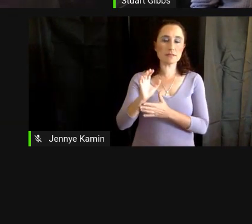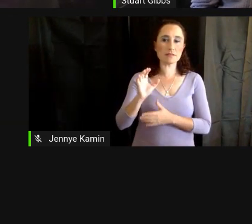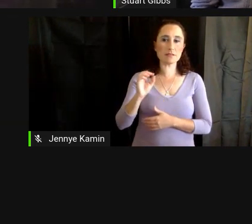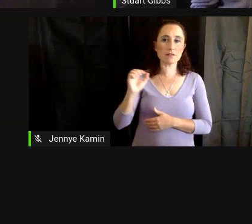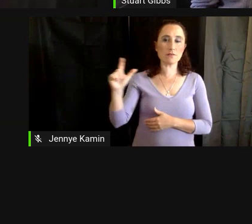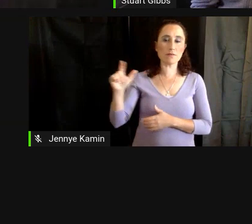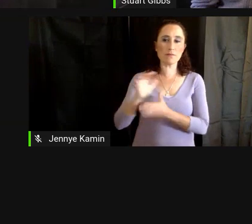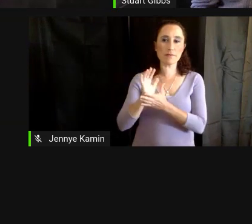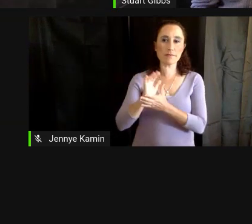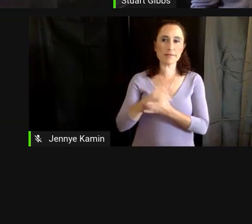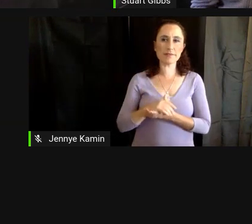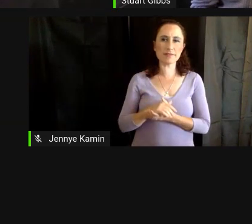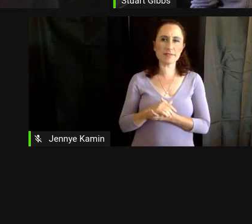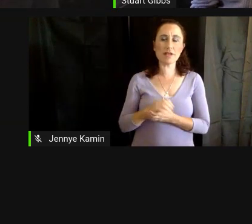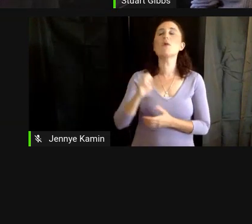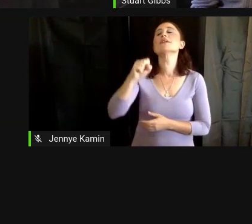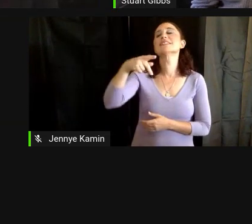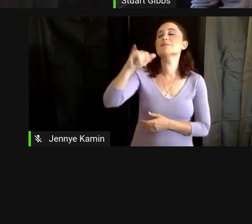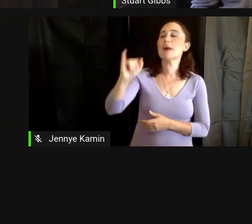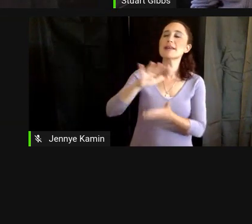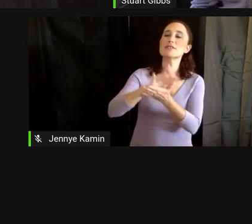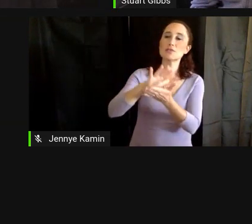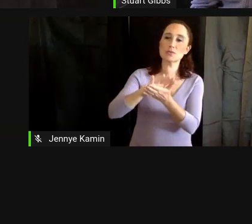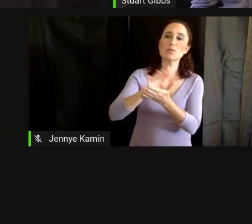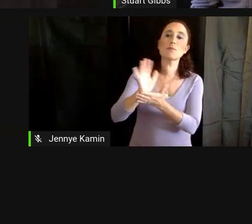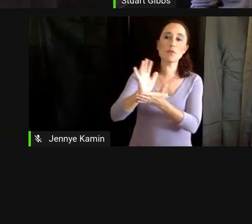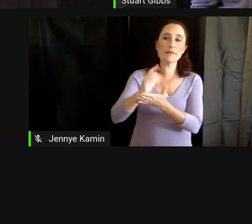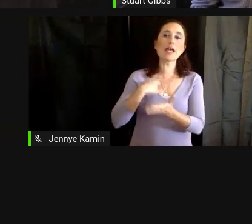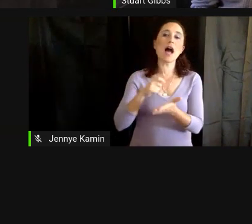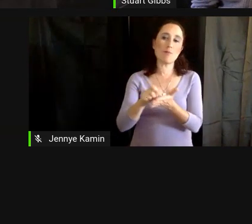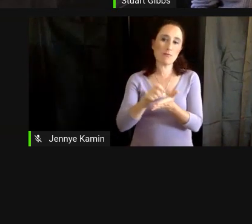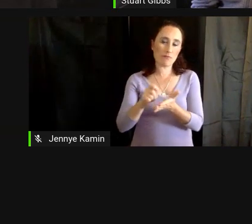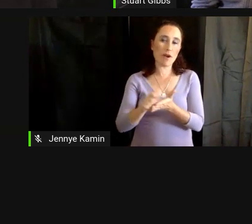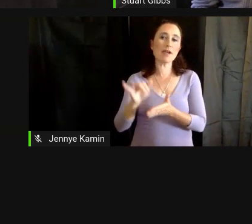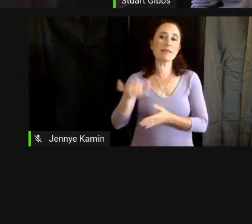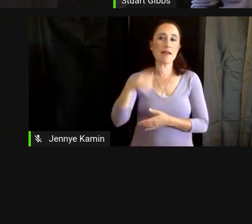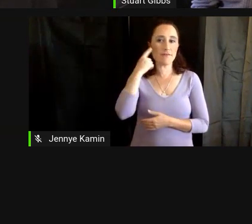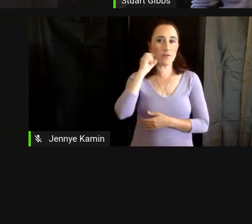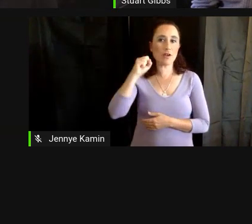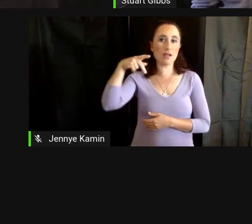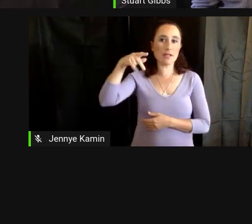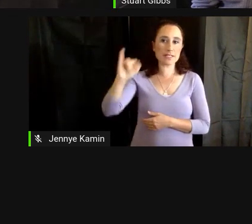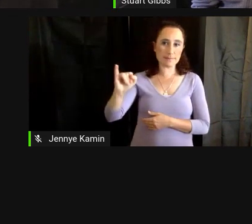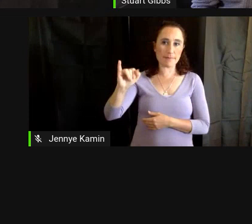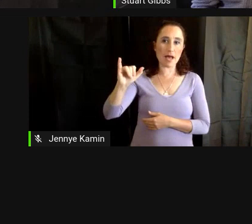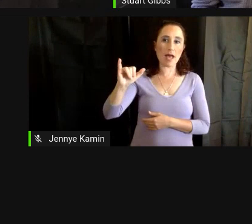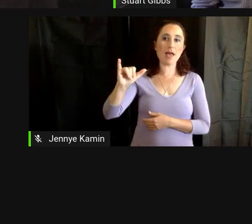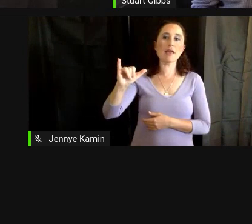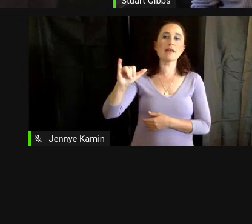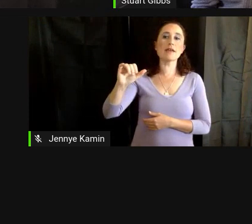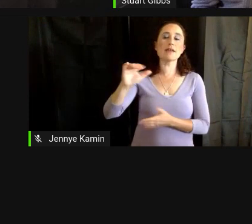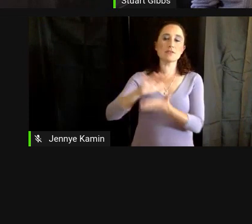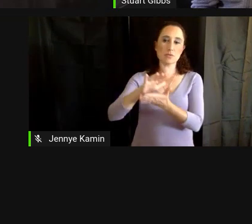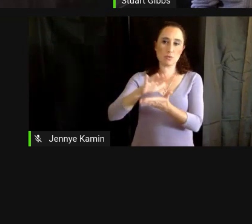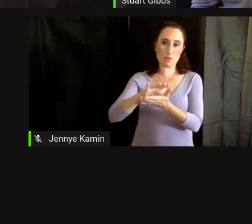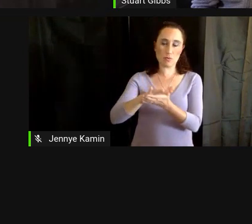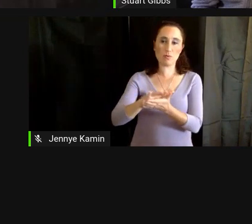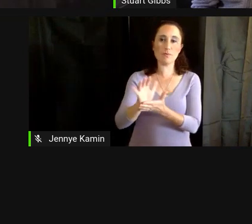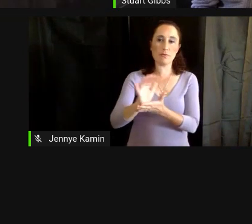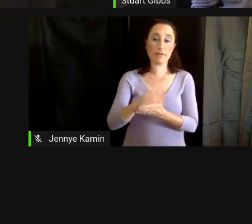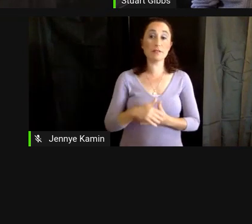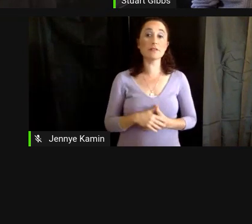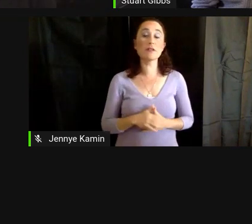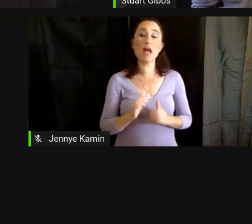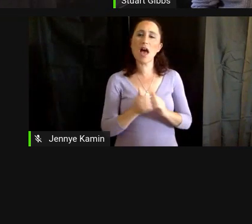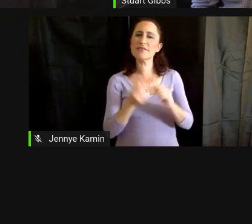yeah, let's talk about how do movies influence your writing, or vice versa? How's it different? How's it the same?